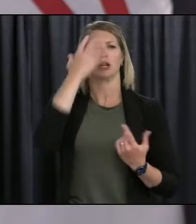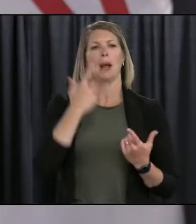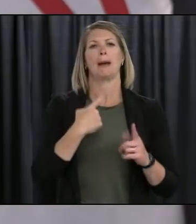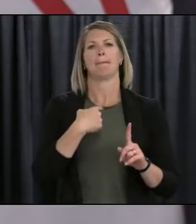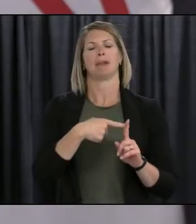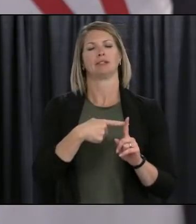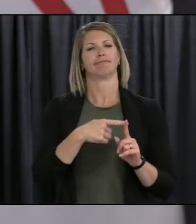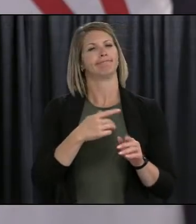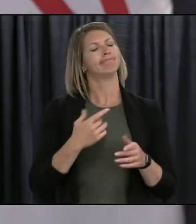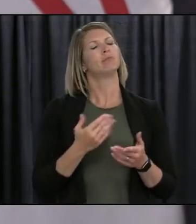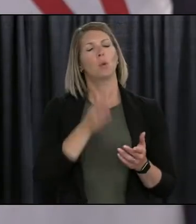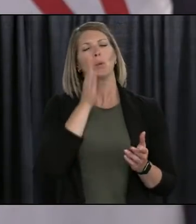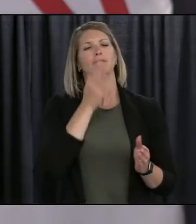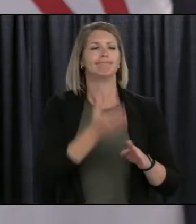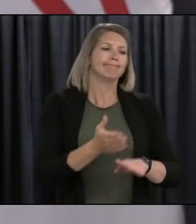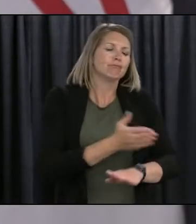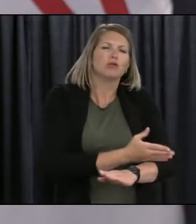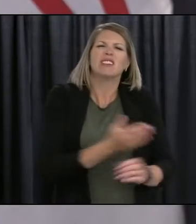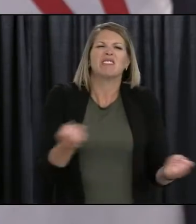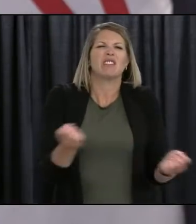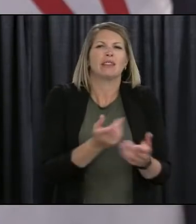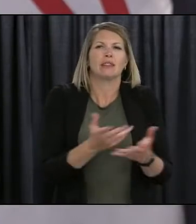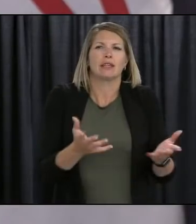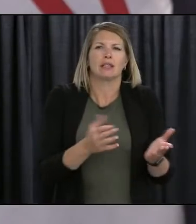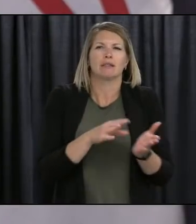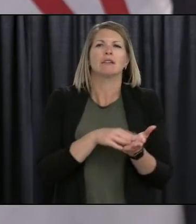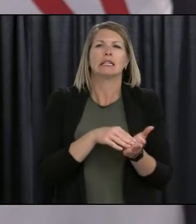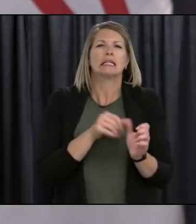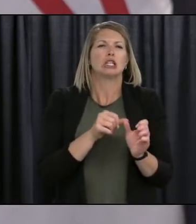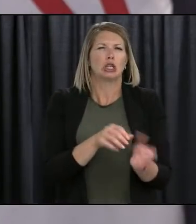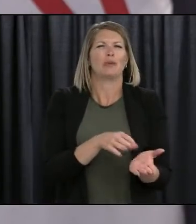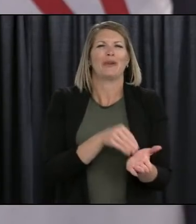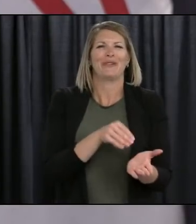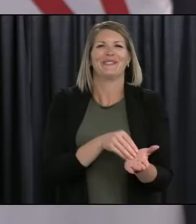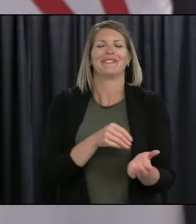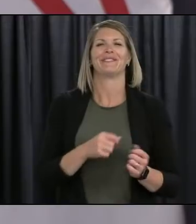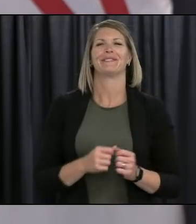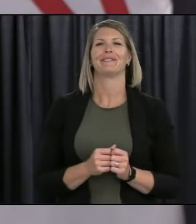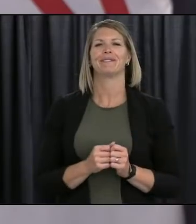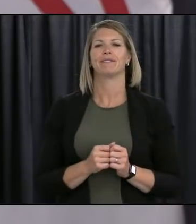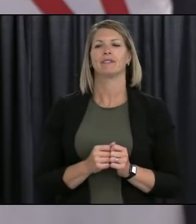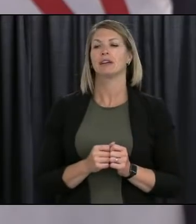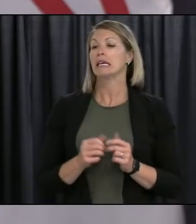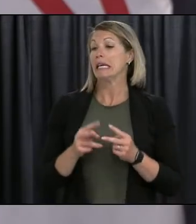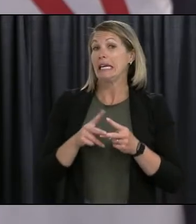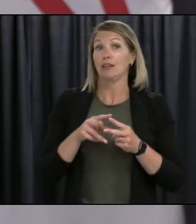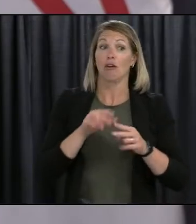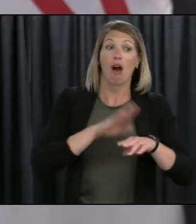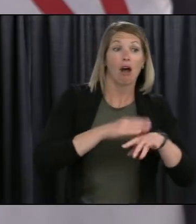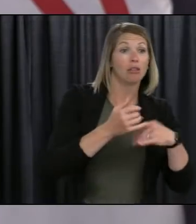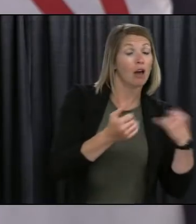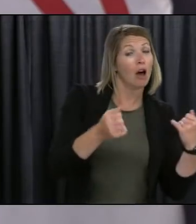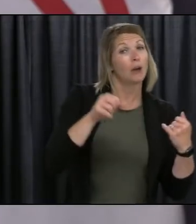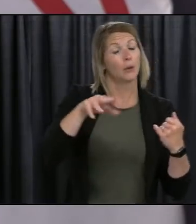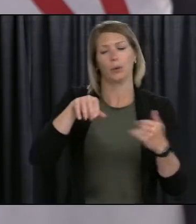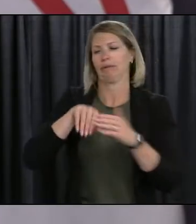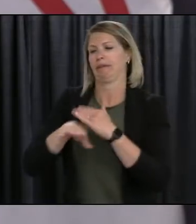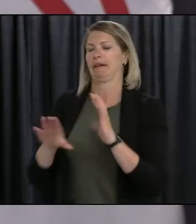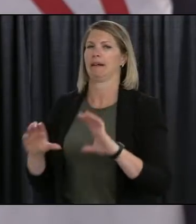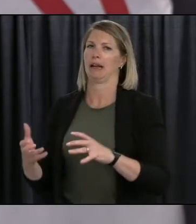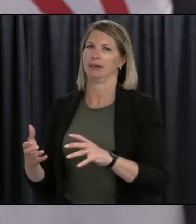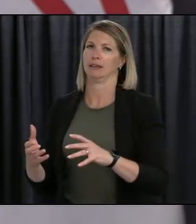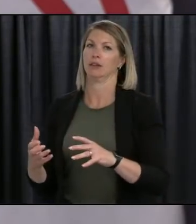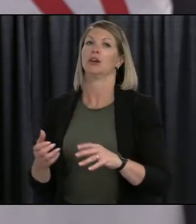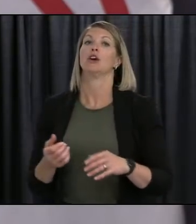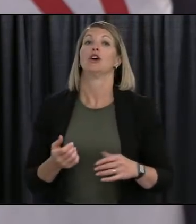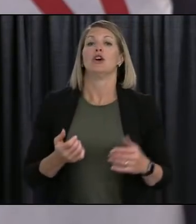need to deliver effective online remote instruction. So what we're doing is laying a strong